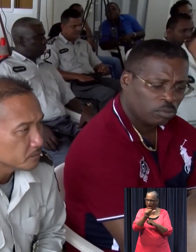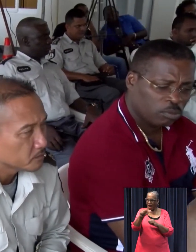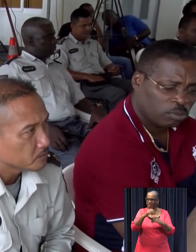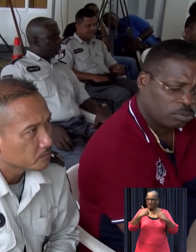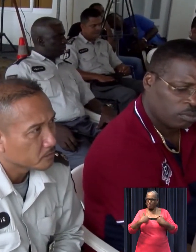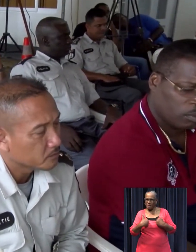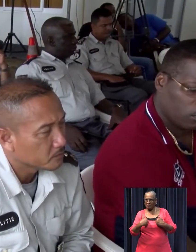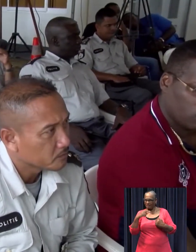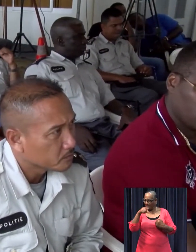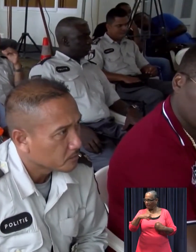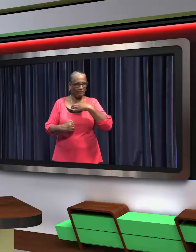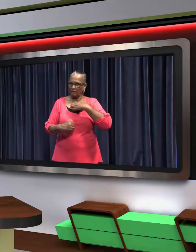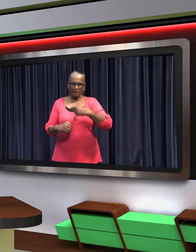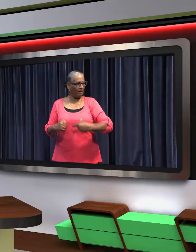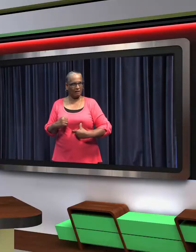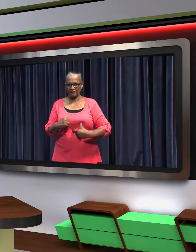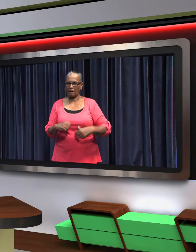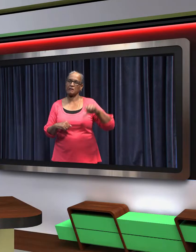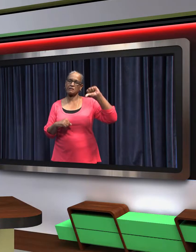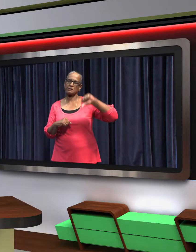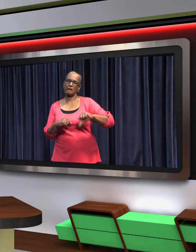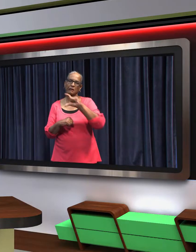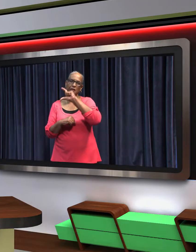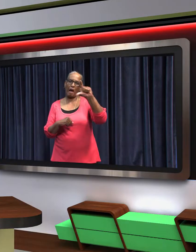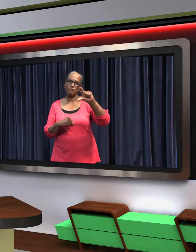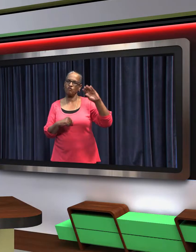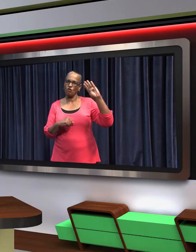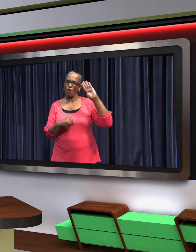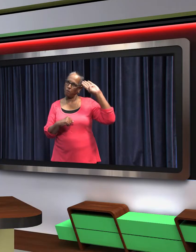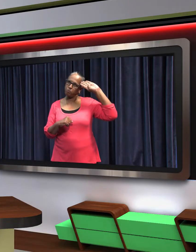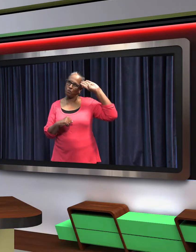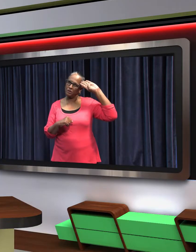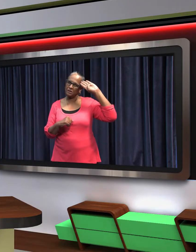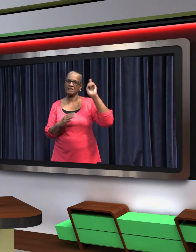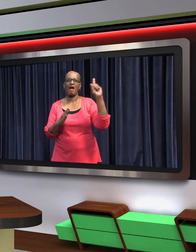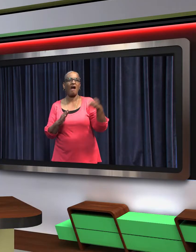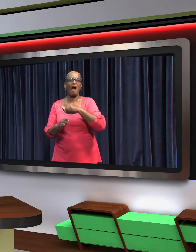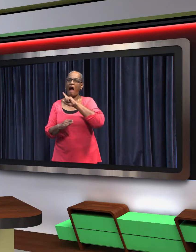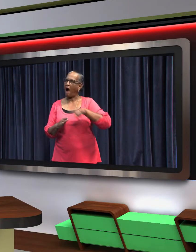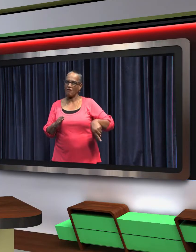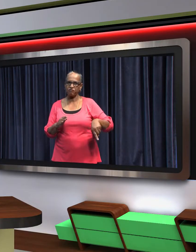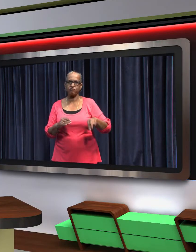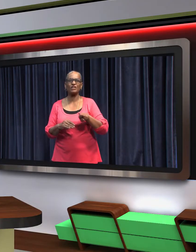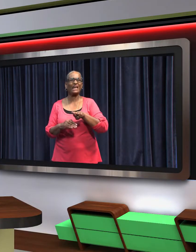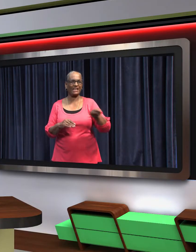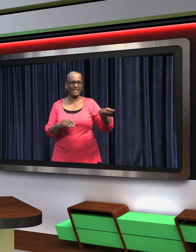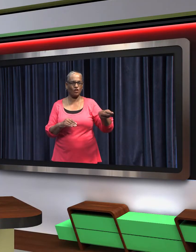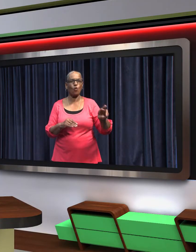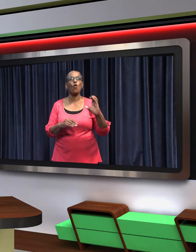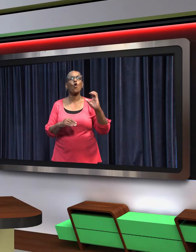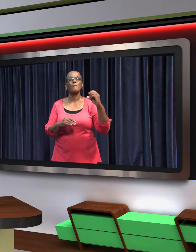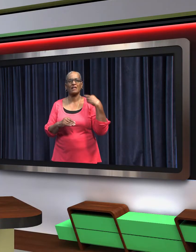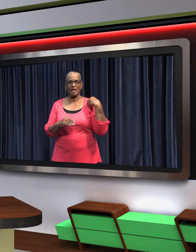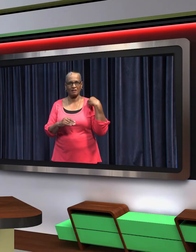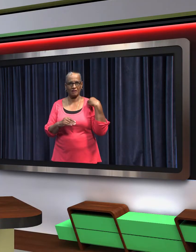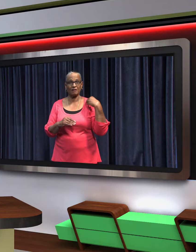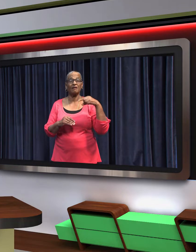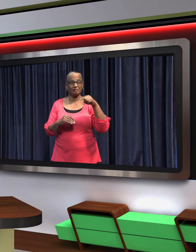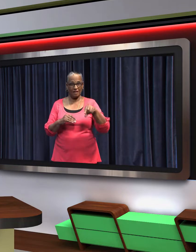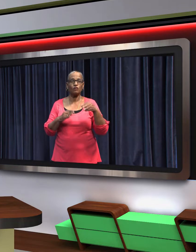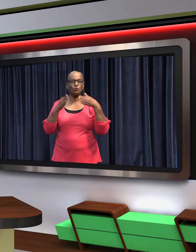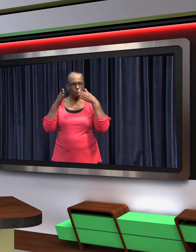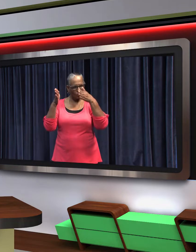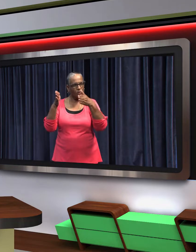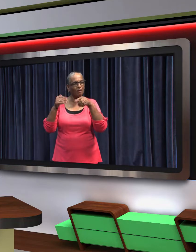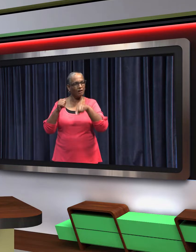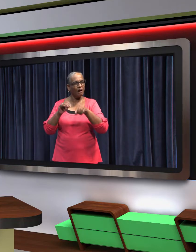videos material with third parties. This behavior, which gives the force a bad name, is rejected by the